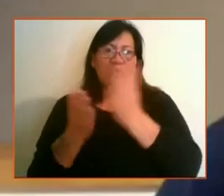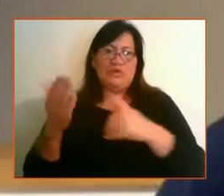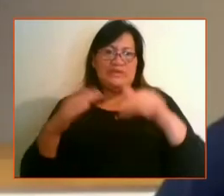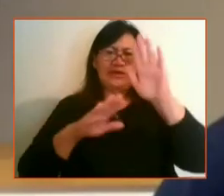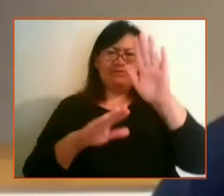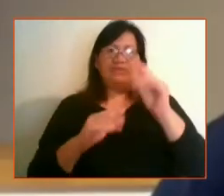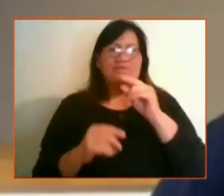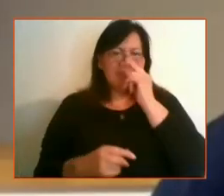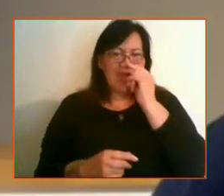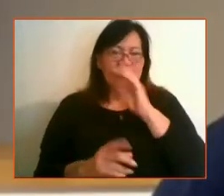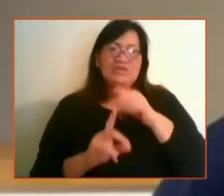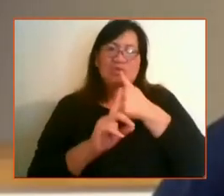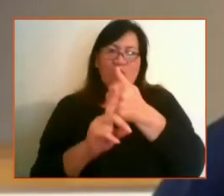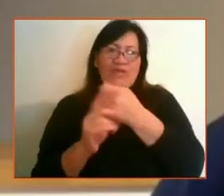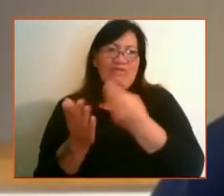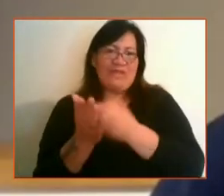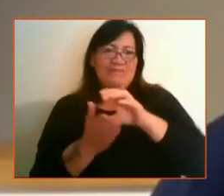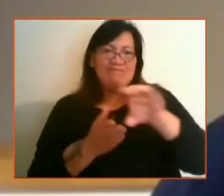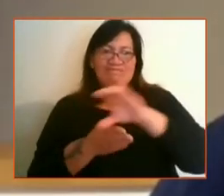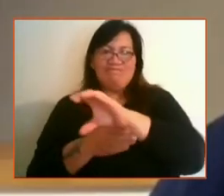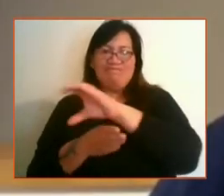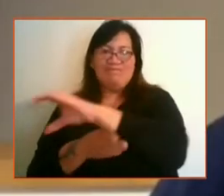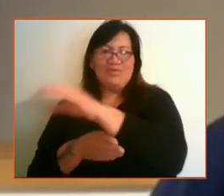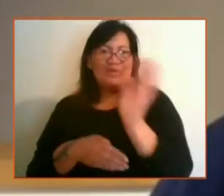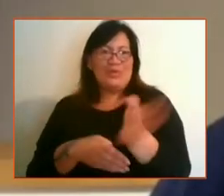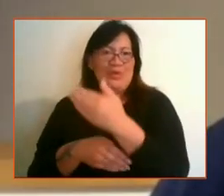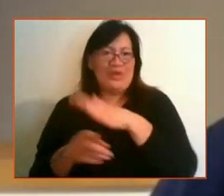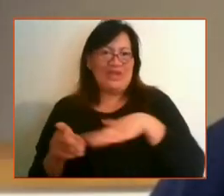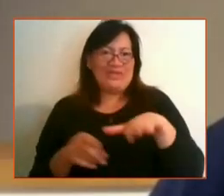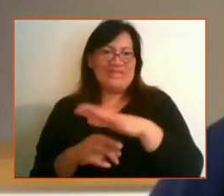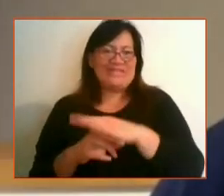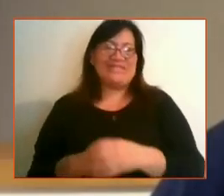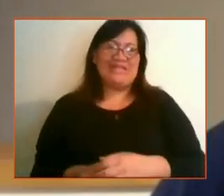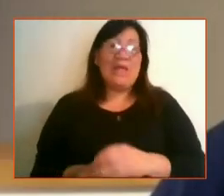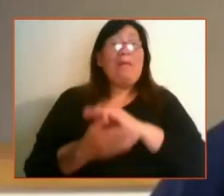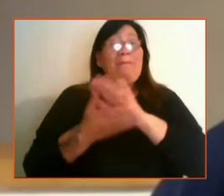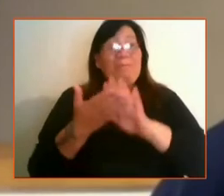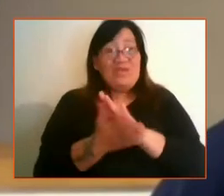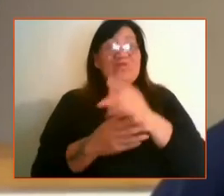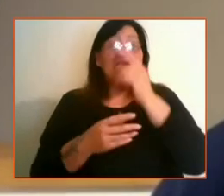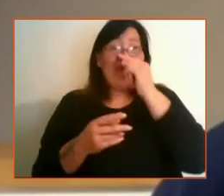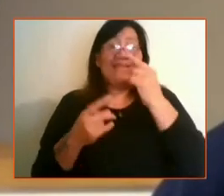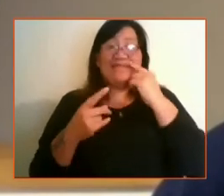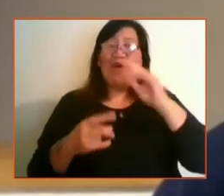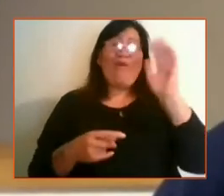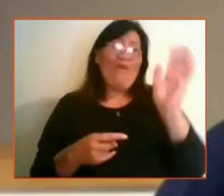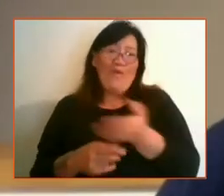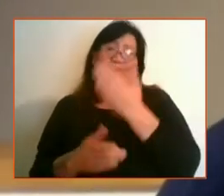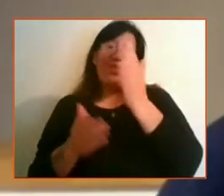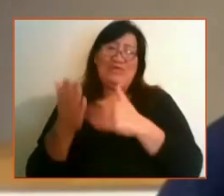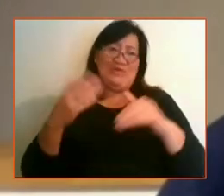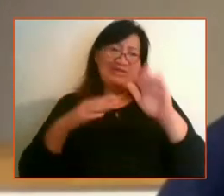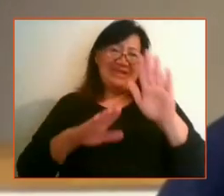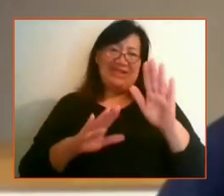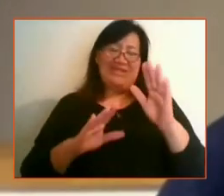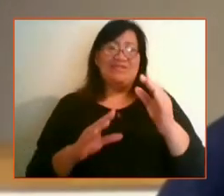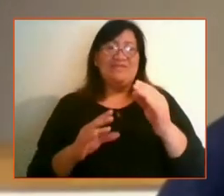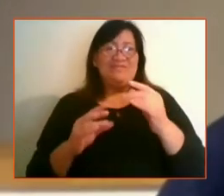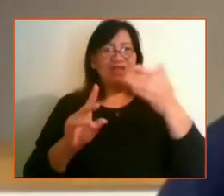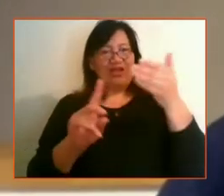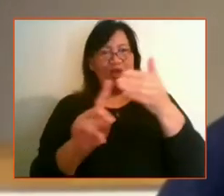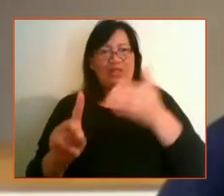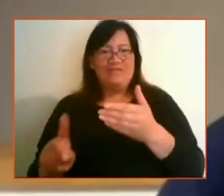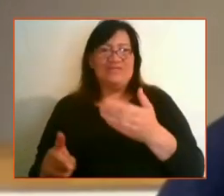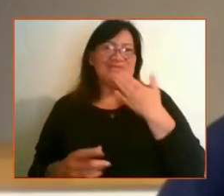terms of support and funding, so that we actually see every attribute of our country recognised and enabled. Chlöe